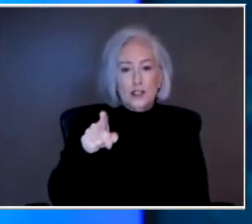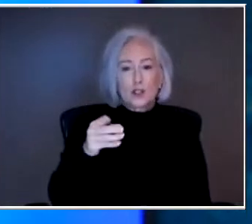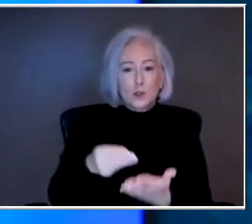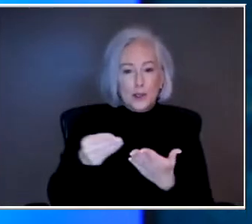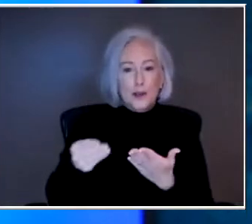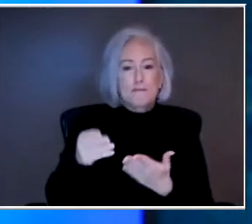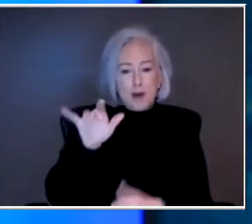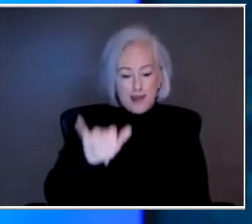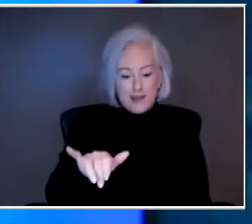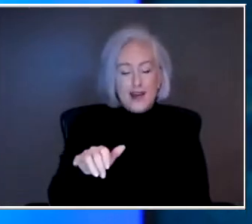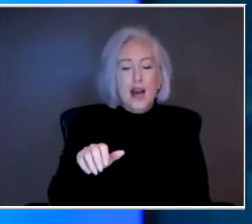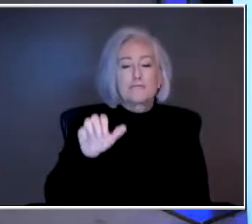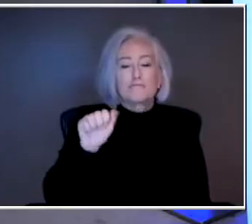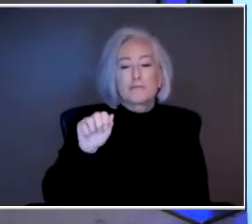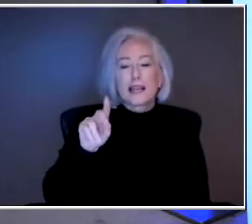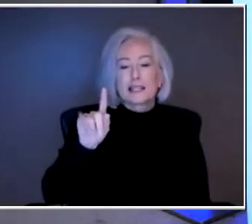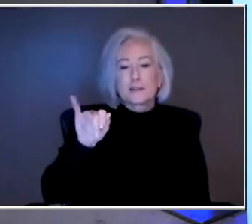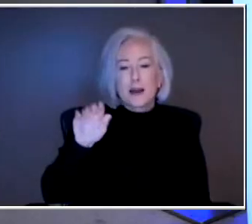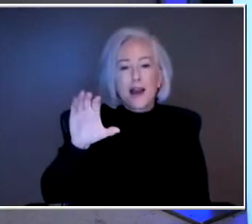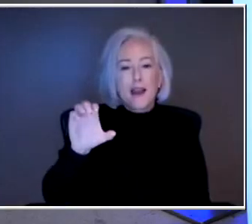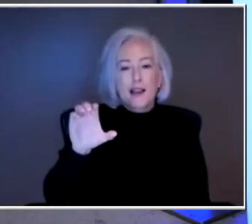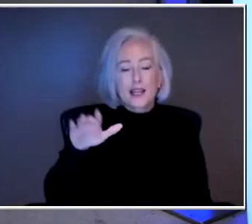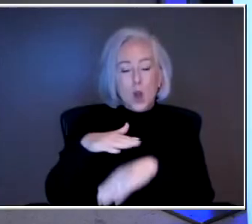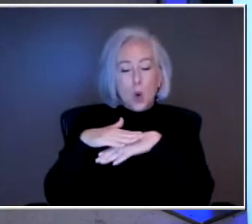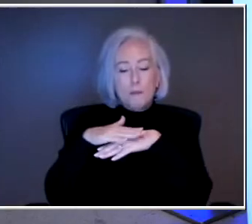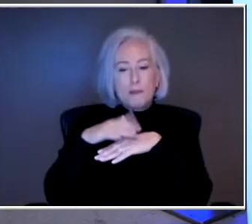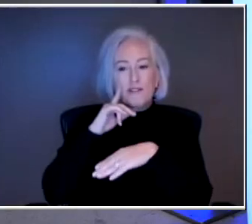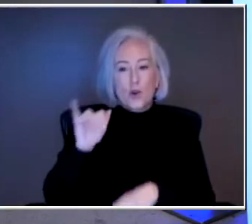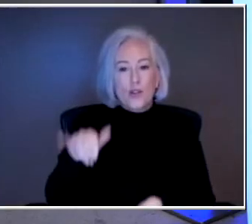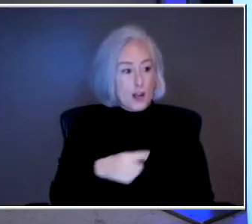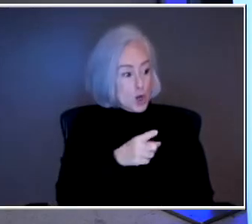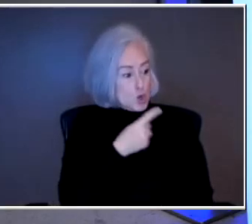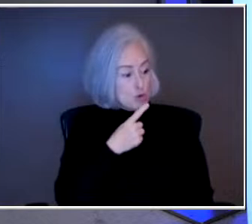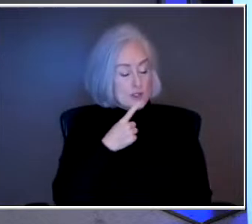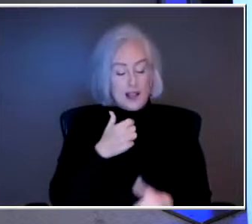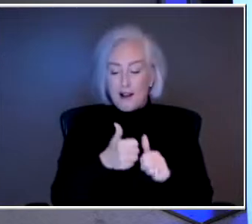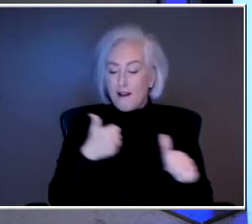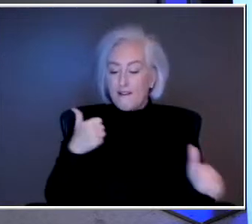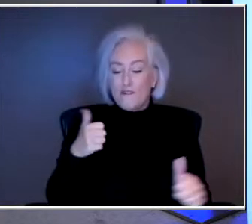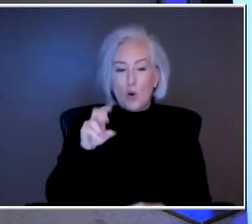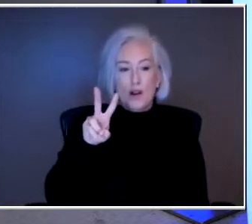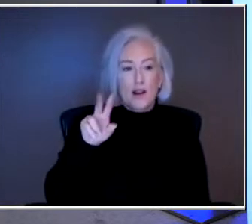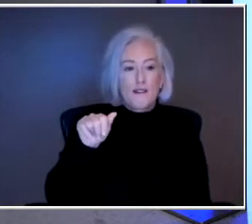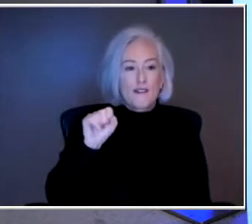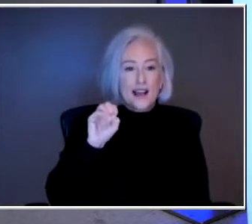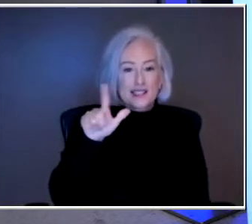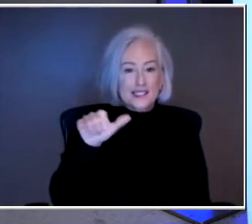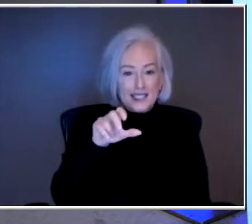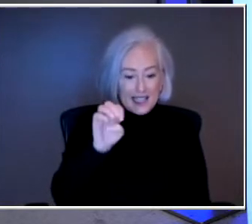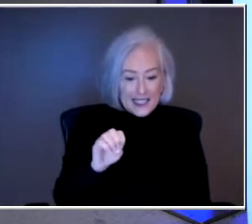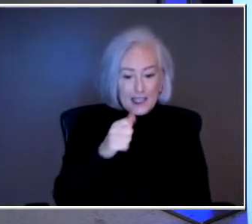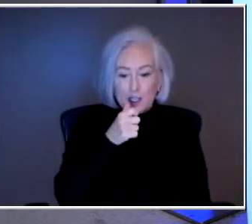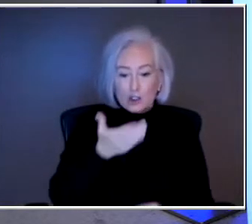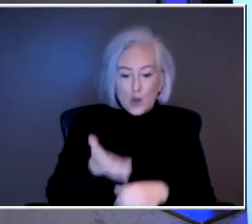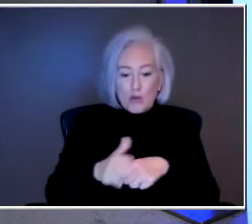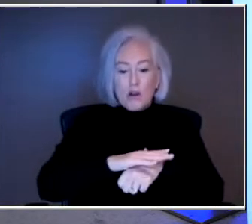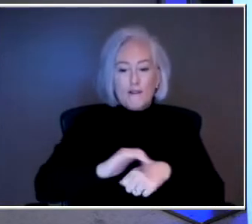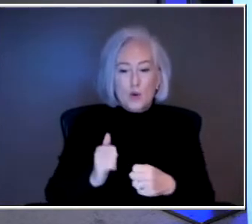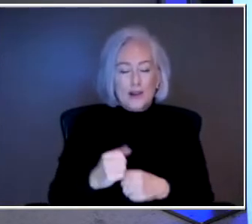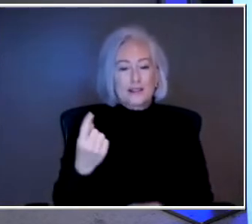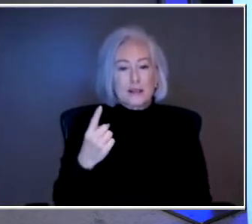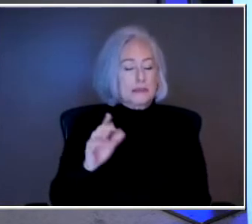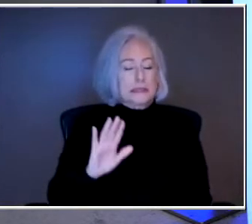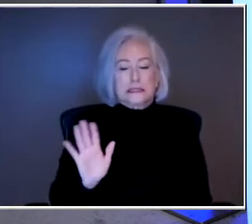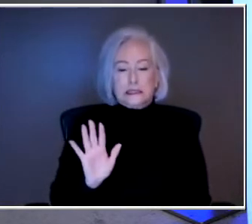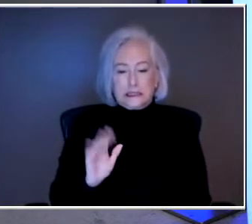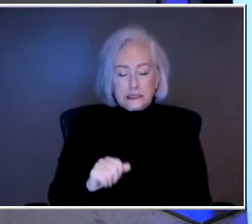ointment over it. Okay, because you were saying don't put Vaseline, try not to cover it with anything, which might feel like the natural thing to do. Right. What about keeping some type